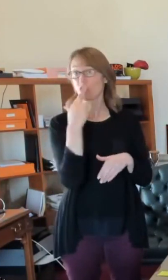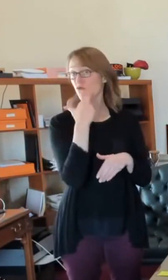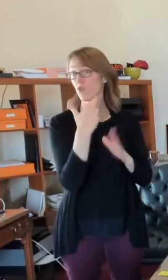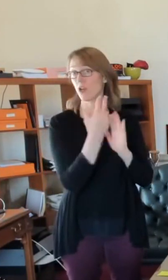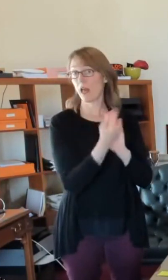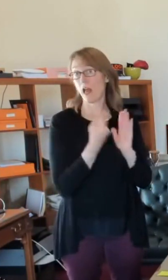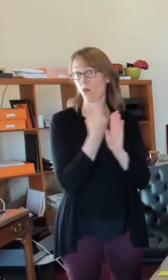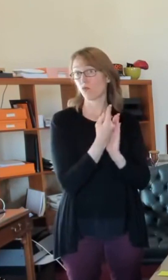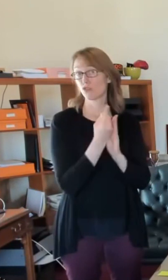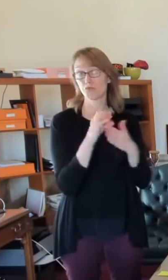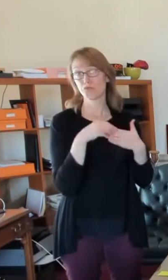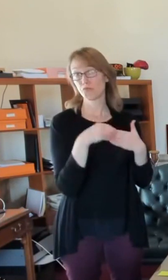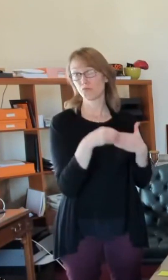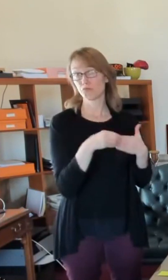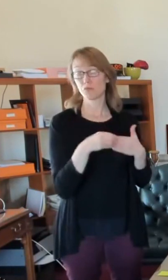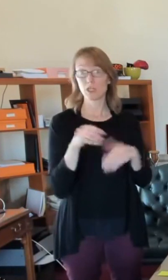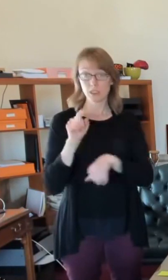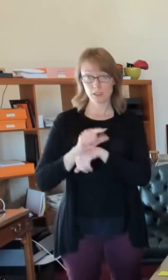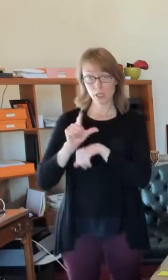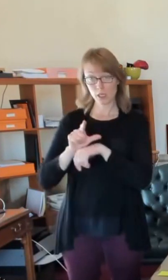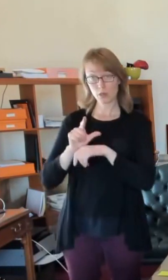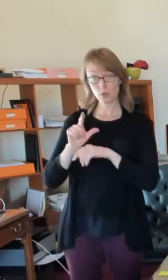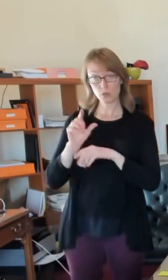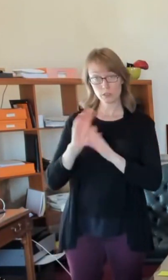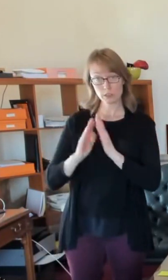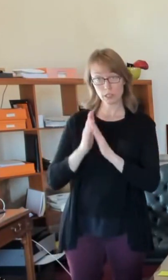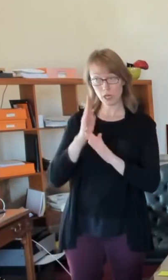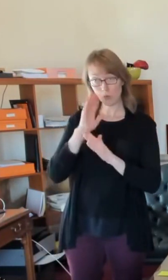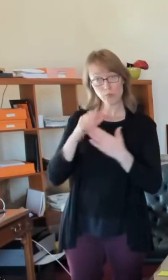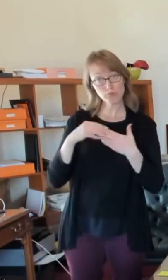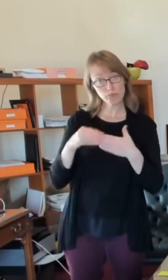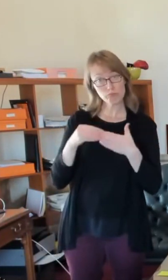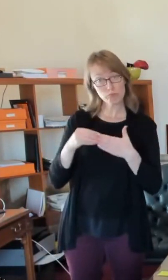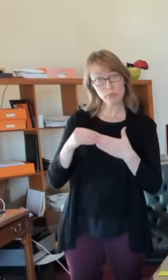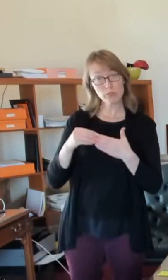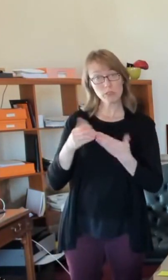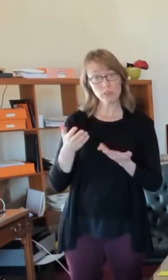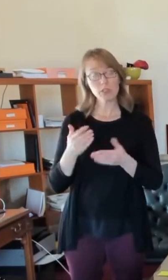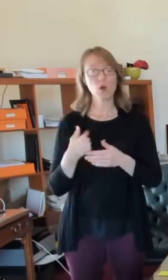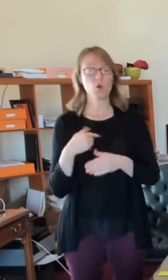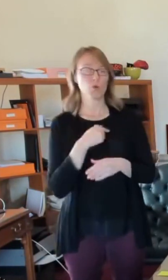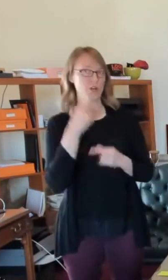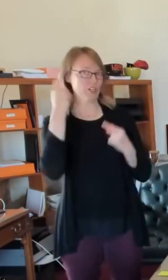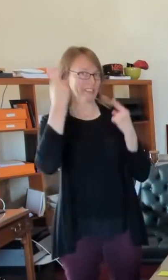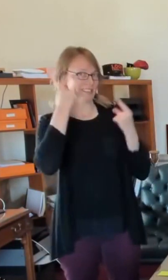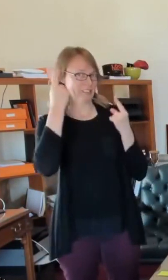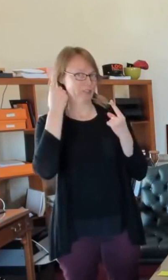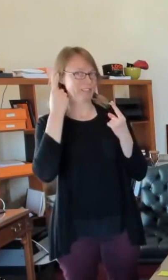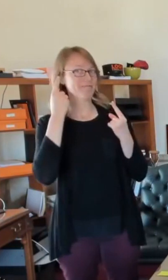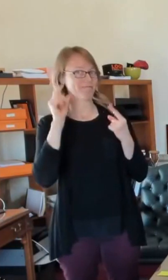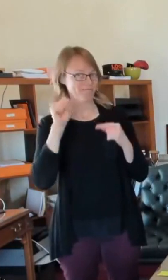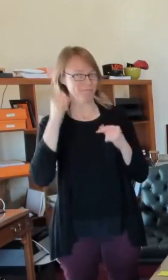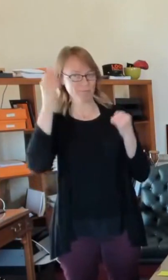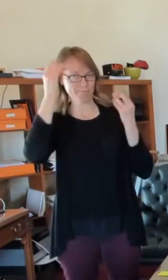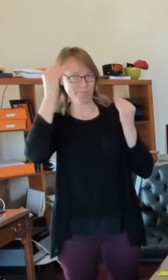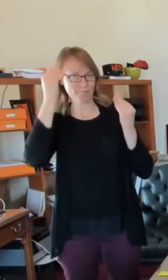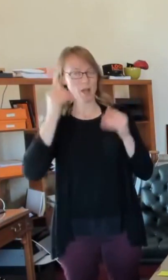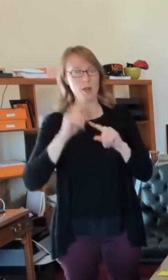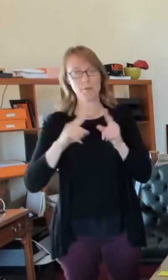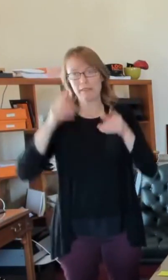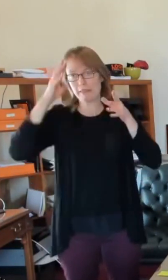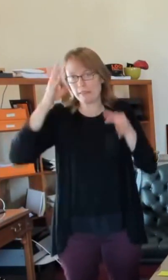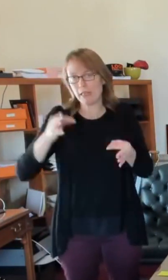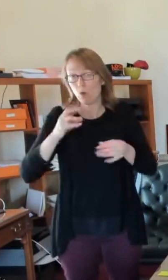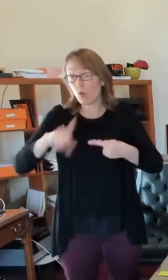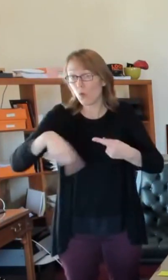mitigation factors. Is the city of St. Louis considering doing the same? We are considering it, but we have not established a date that we're going